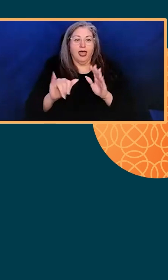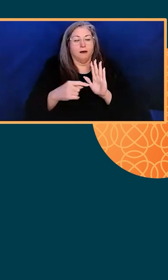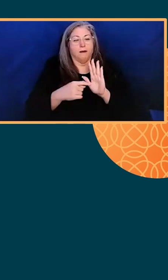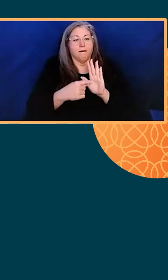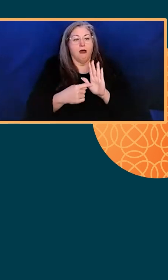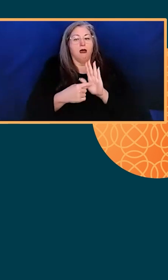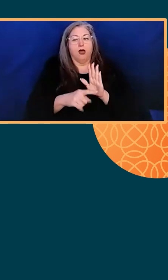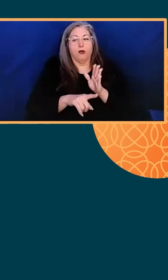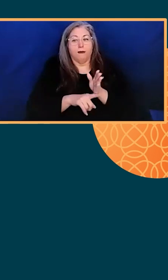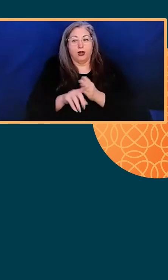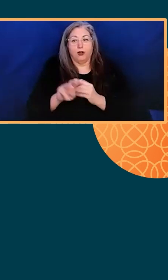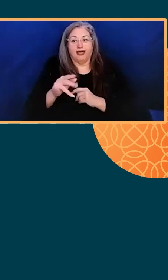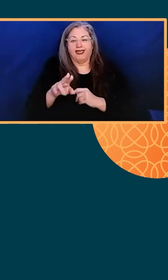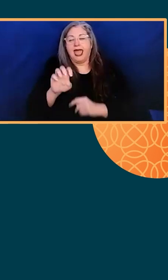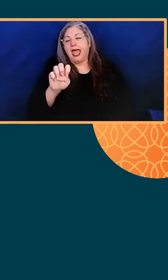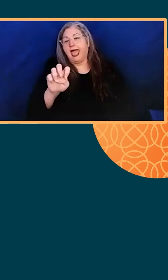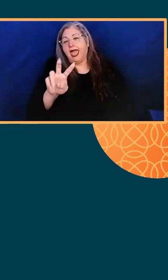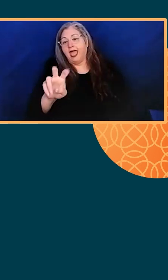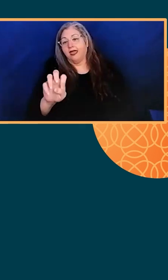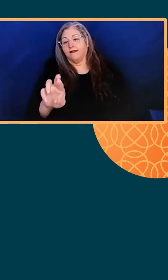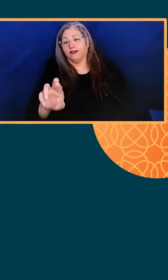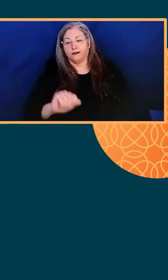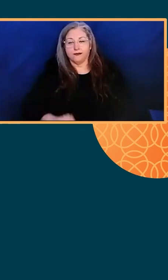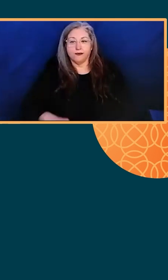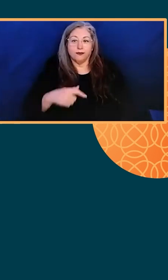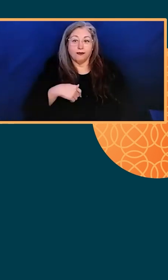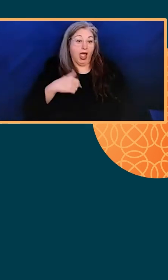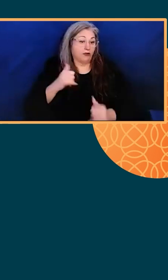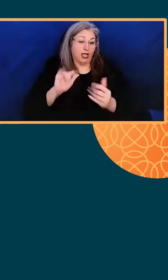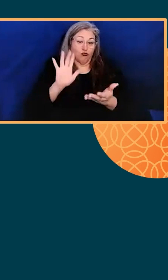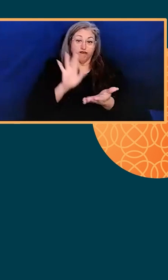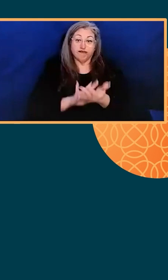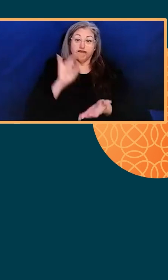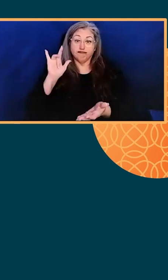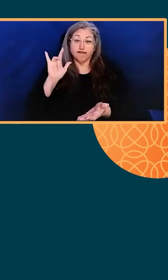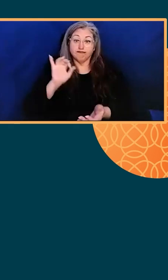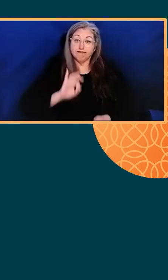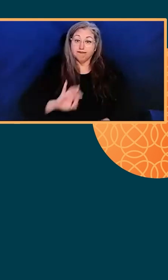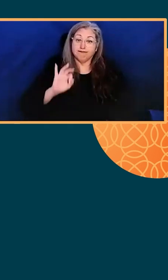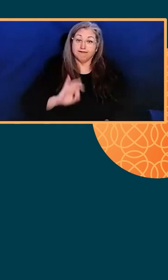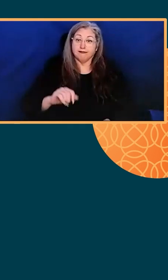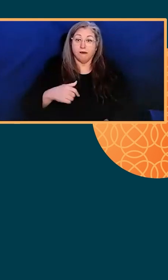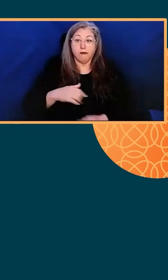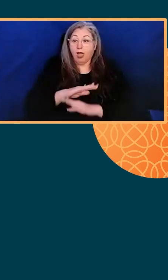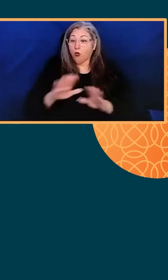myth, ever. I use it to my advantage. I am not going to stop using it to my advantage